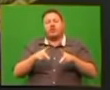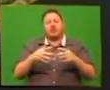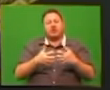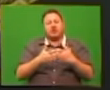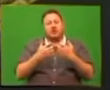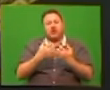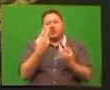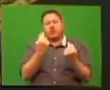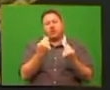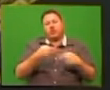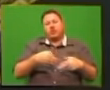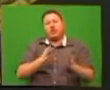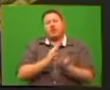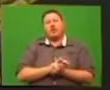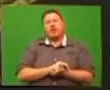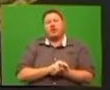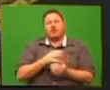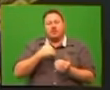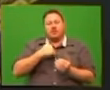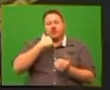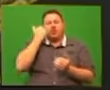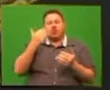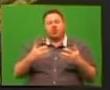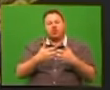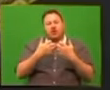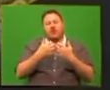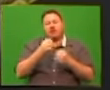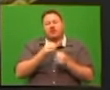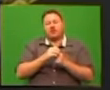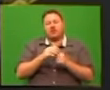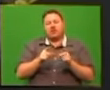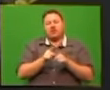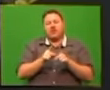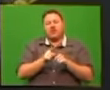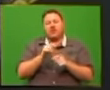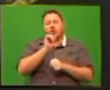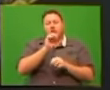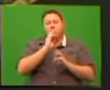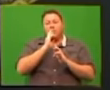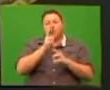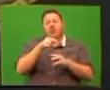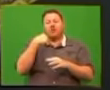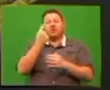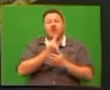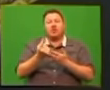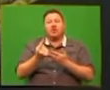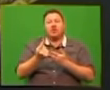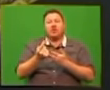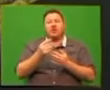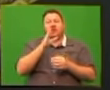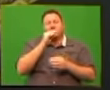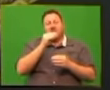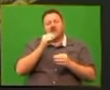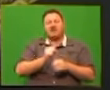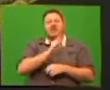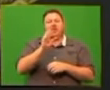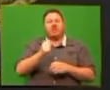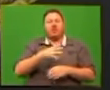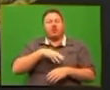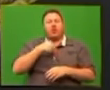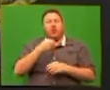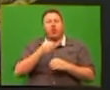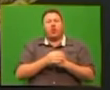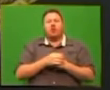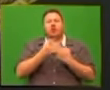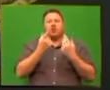anew. I want to challenge you, Mr. President, that in your response next week, you speak to the South African soul. I ask you to